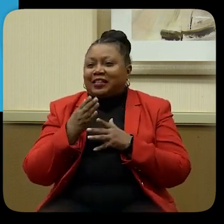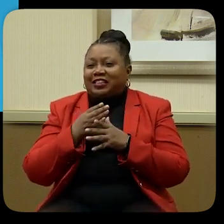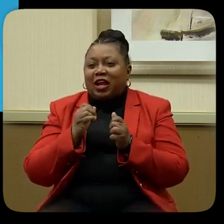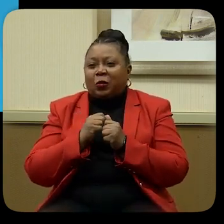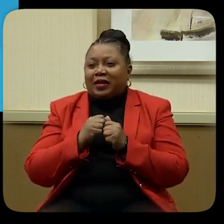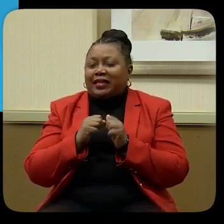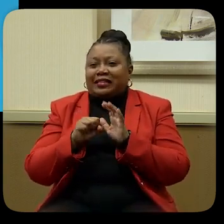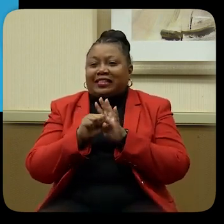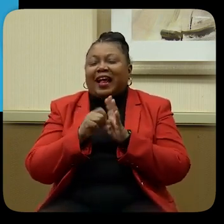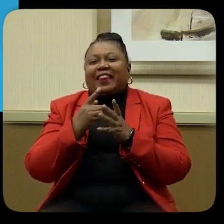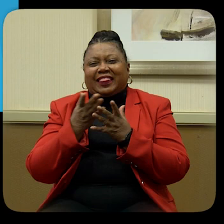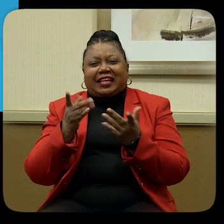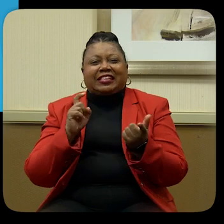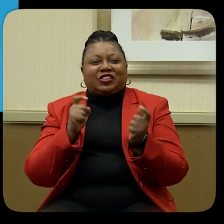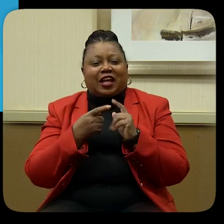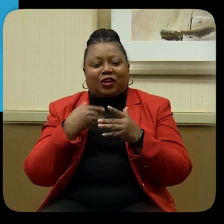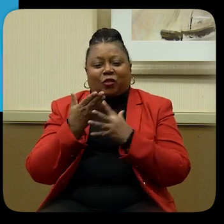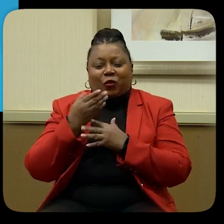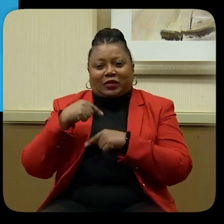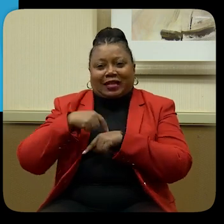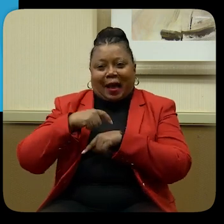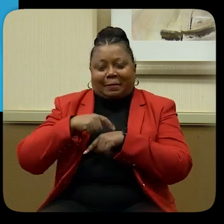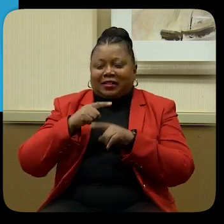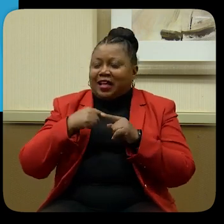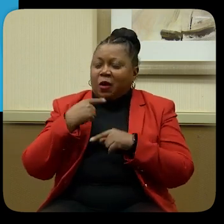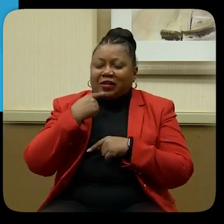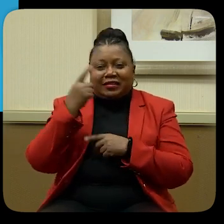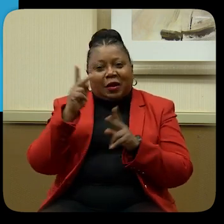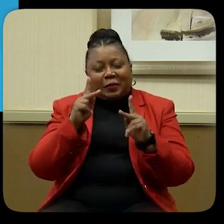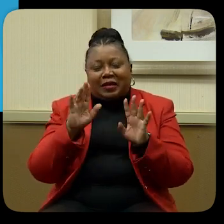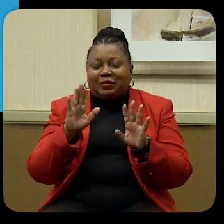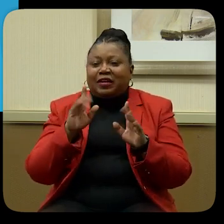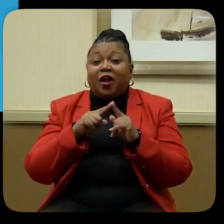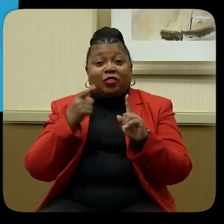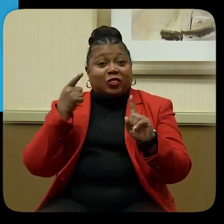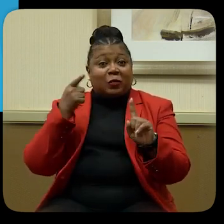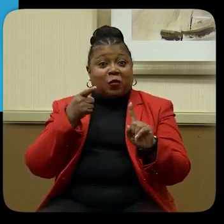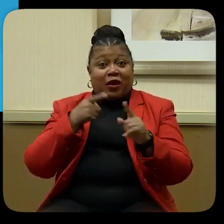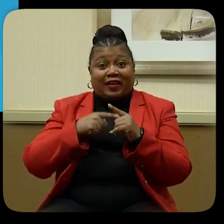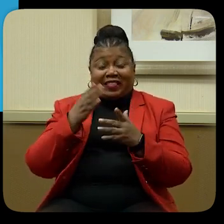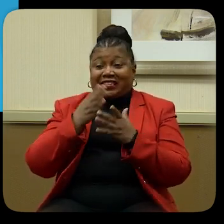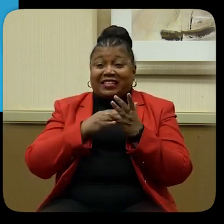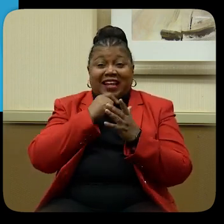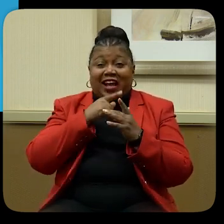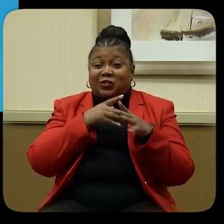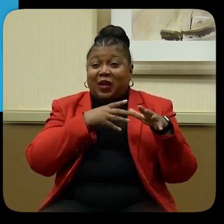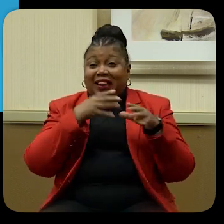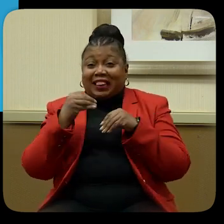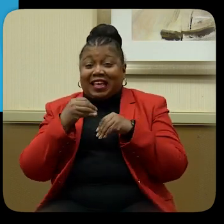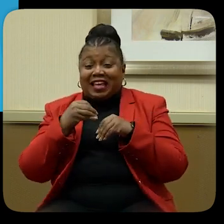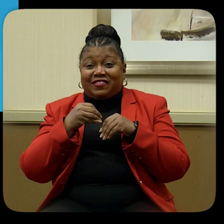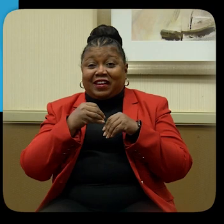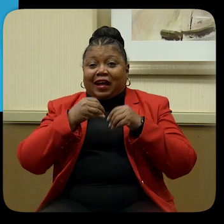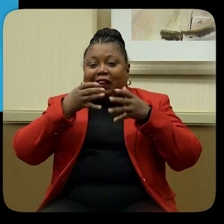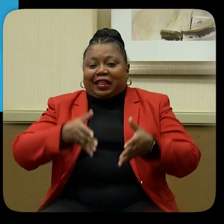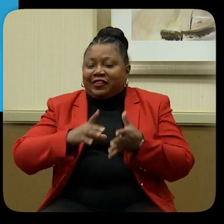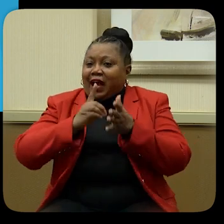with signs, things change over time. So I always say to people, the point of this section is not to leave a